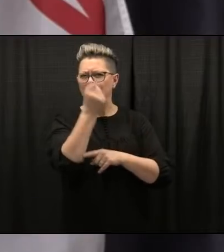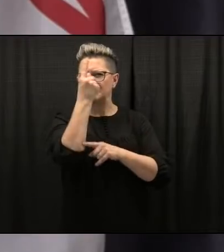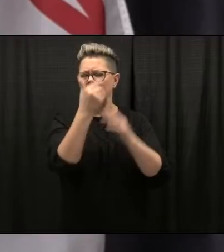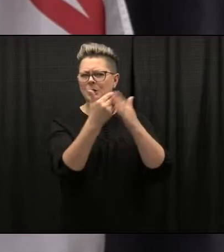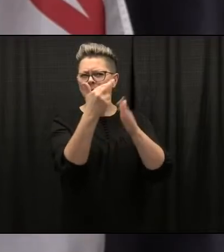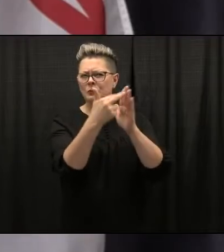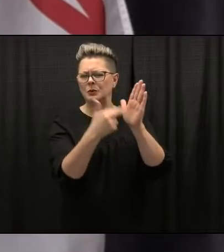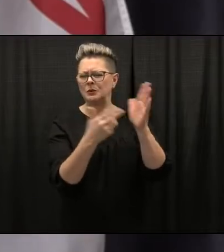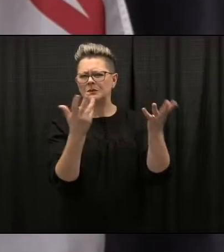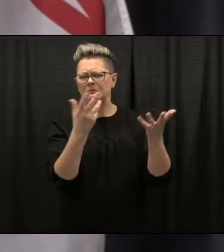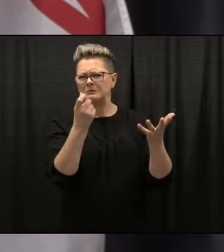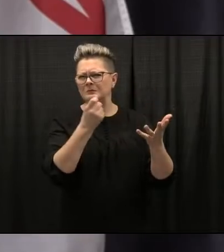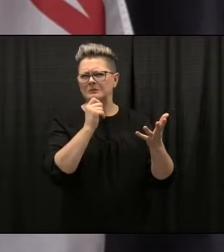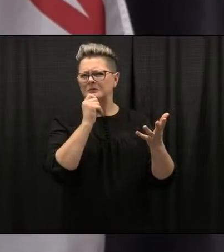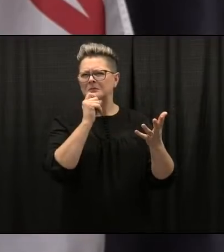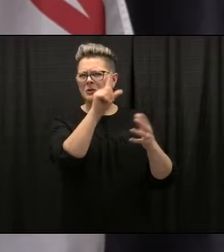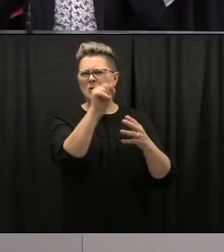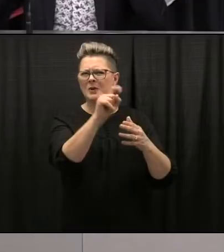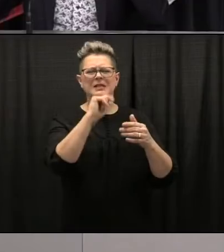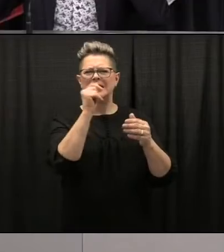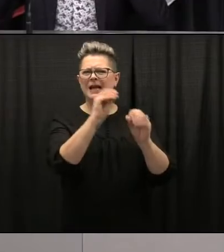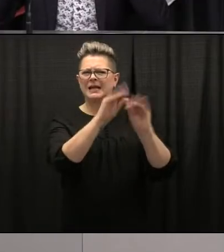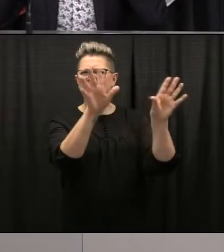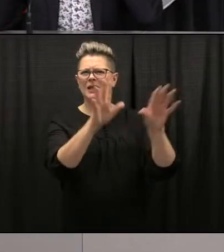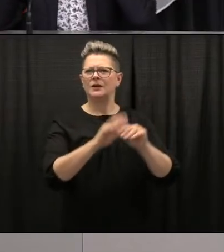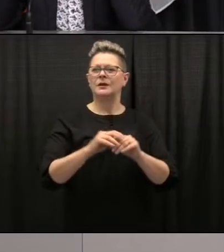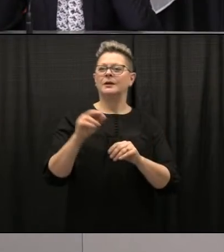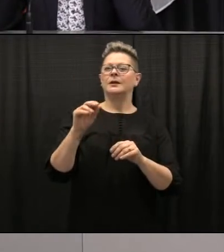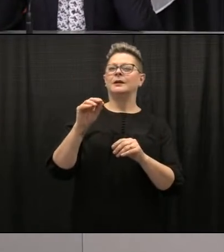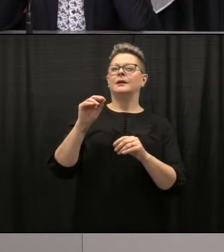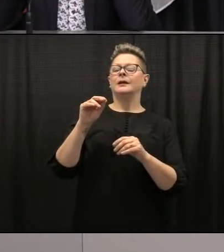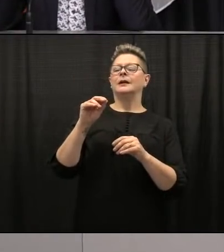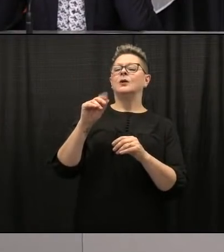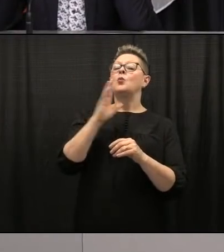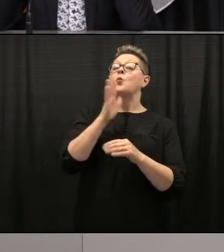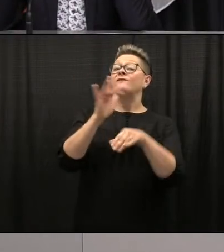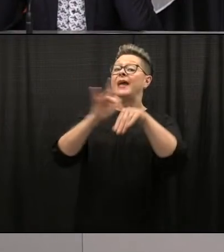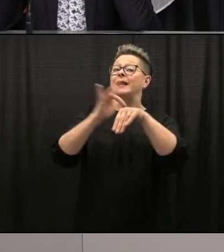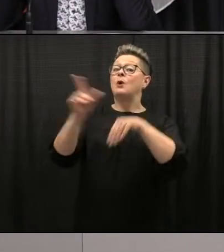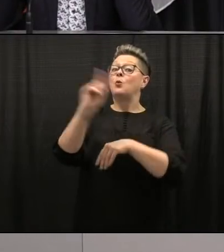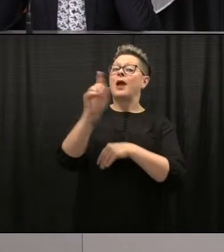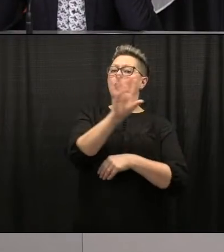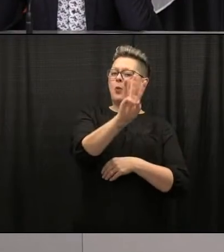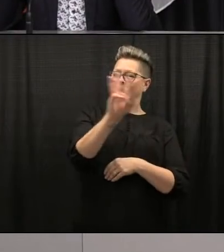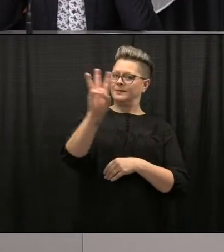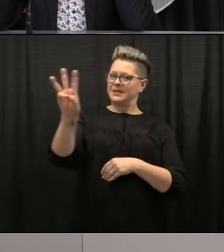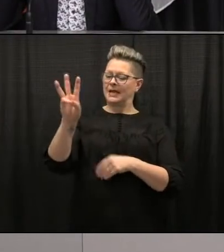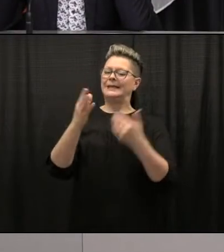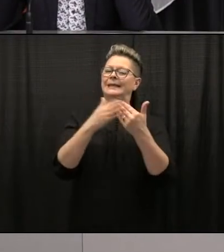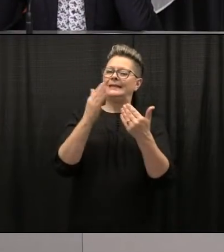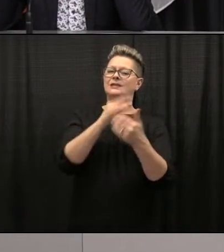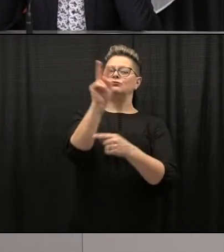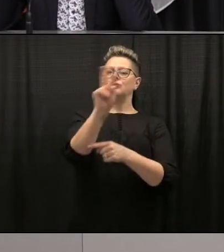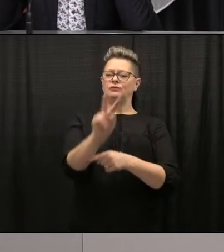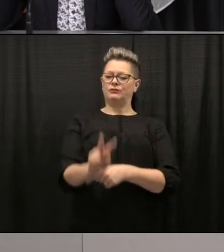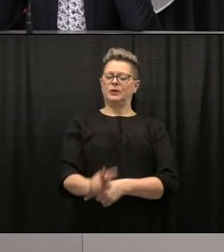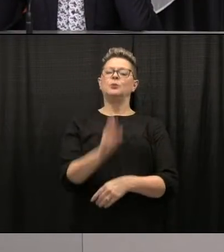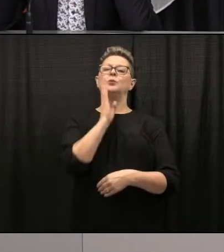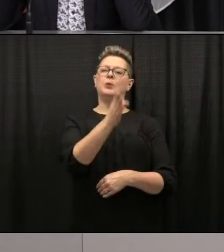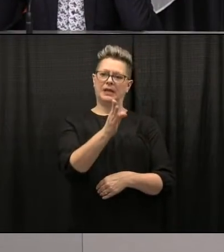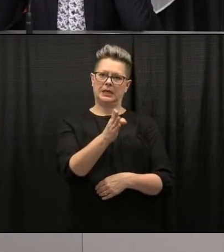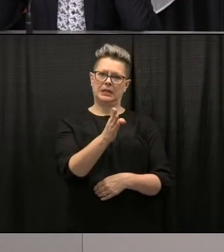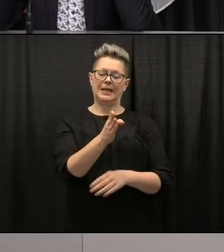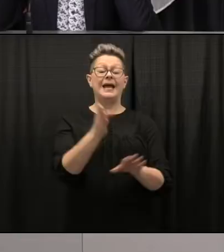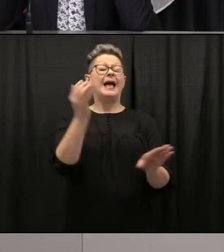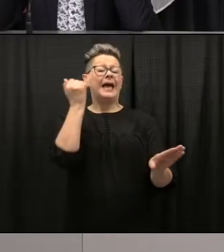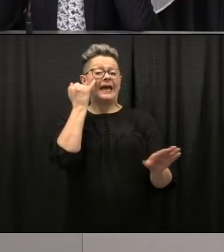what your question is asking, sorry. I think they'll be available on the website, hopefully in an easy-to-follow format. But if there